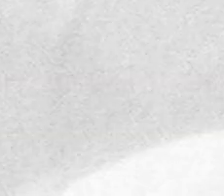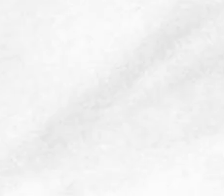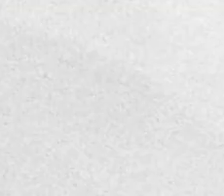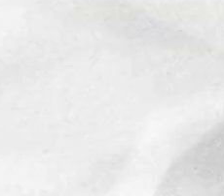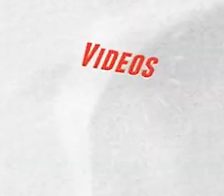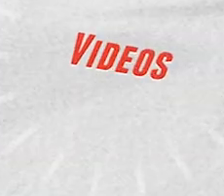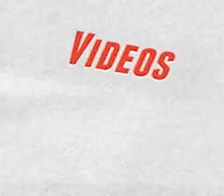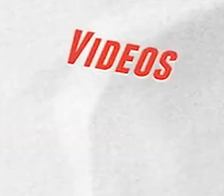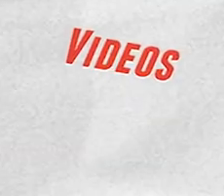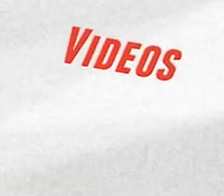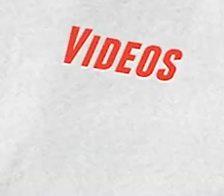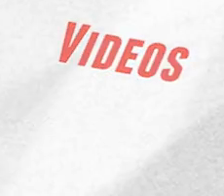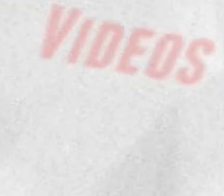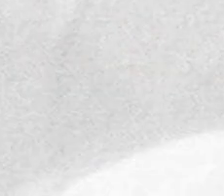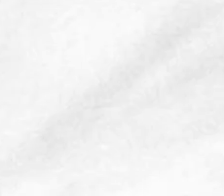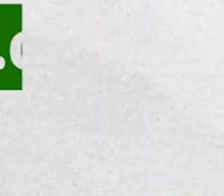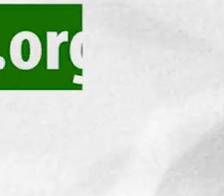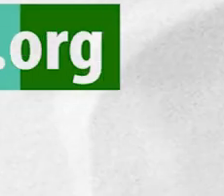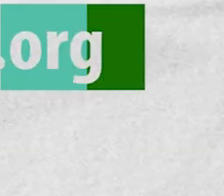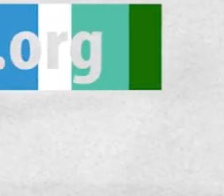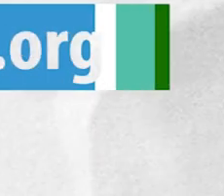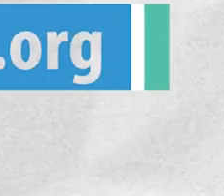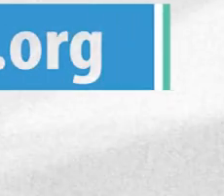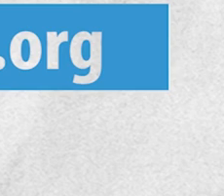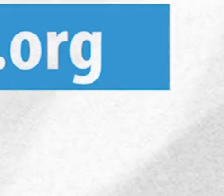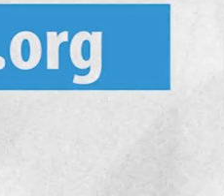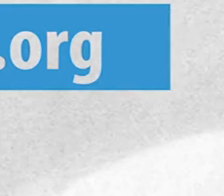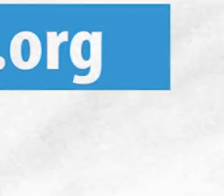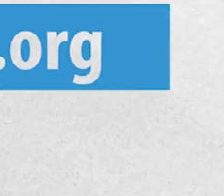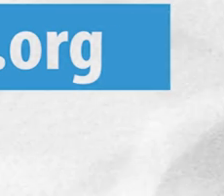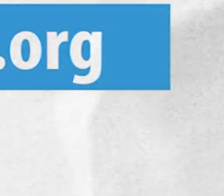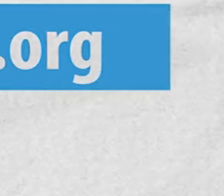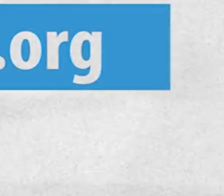Why not upload your writing, your videos, and your ideas to the Creativity